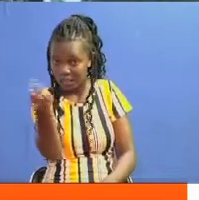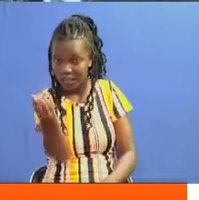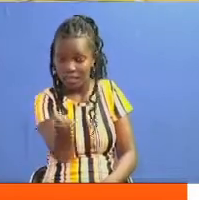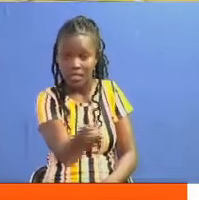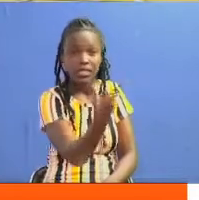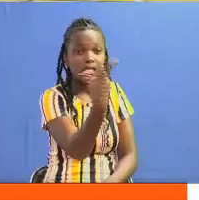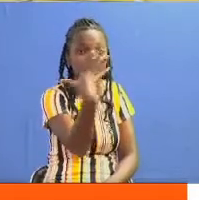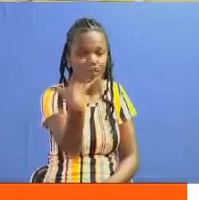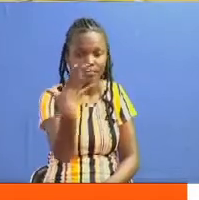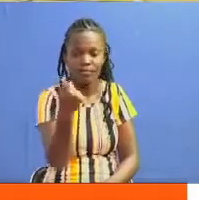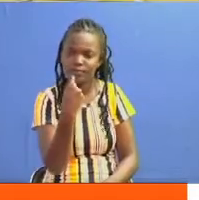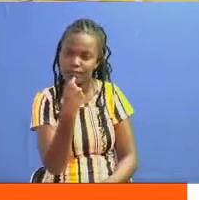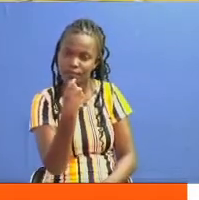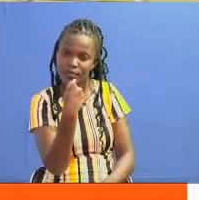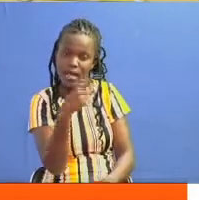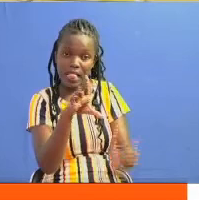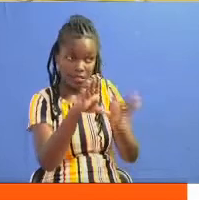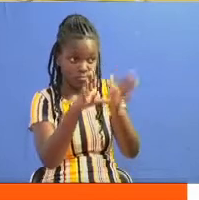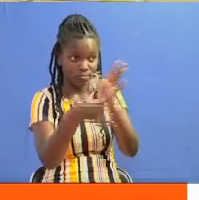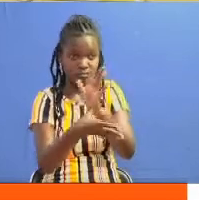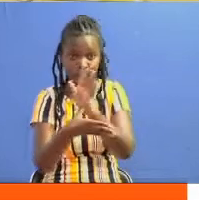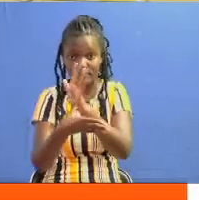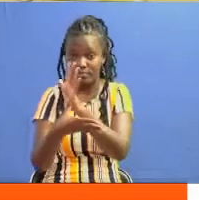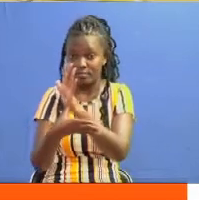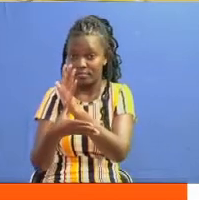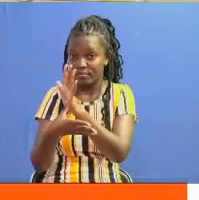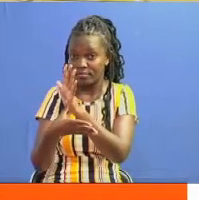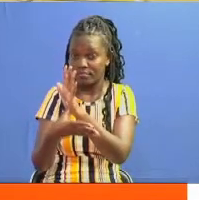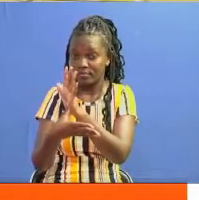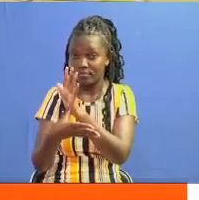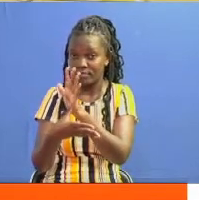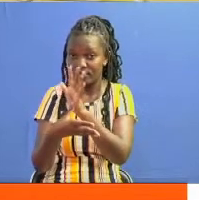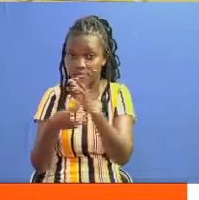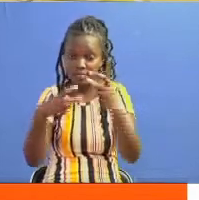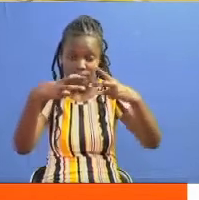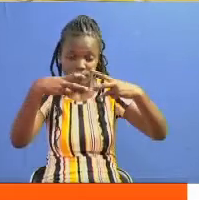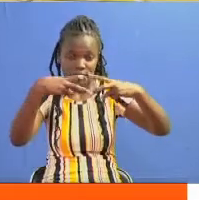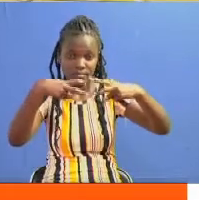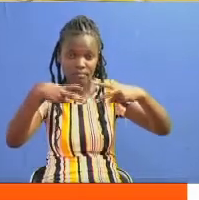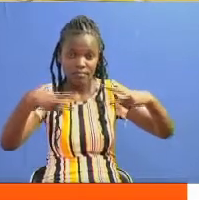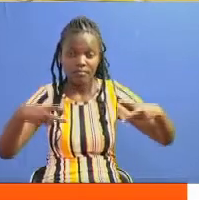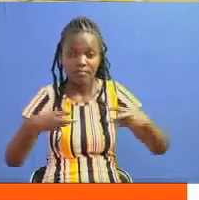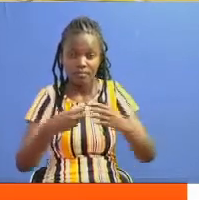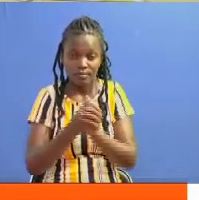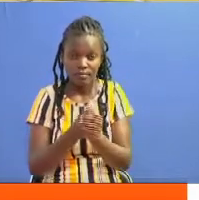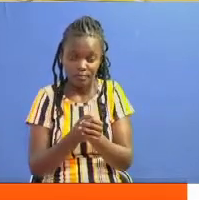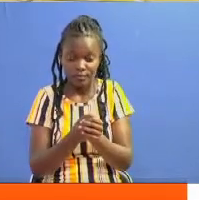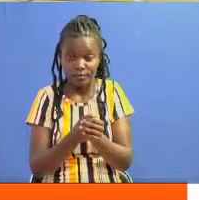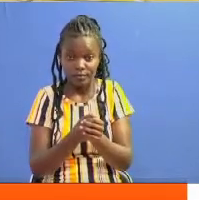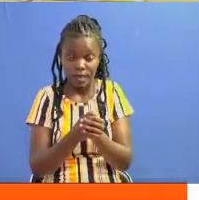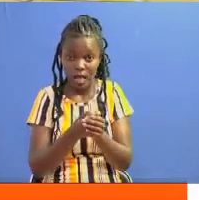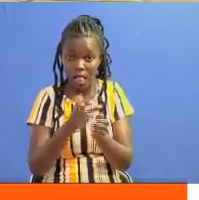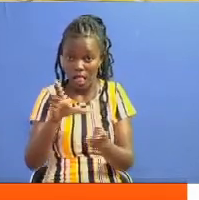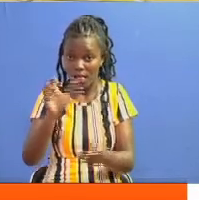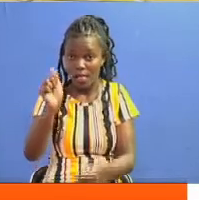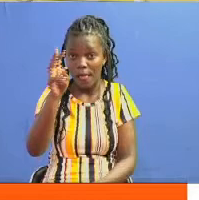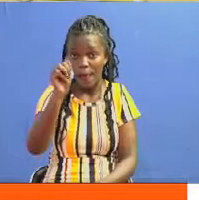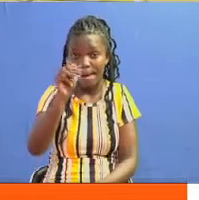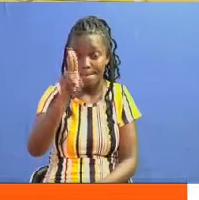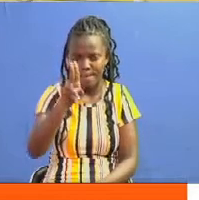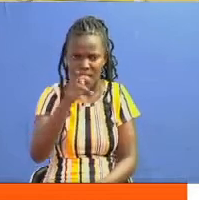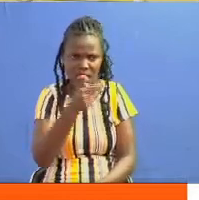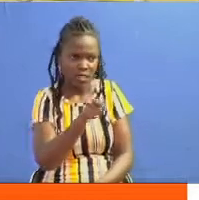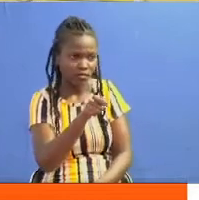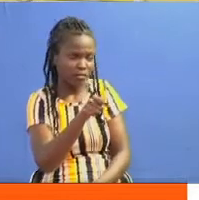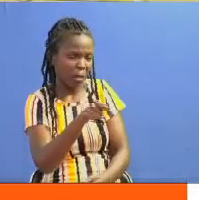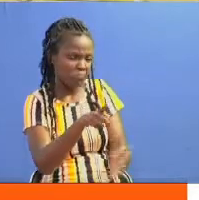wa Mei. Also, later on, Kenya Ports Authority has invested and will invest in acquiring more equipment for Lamu Port. This is just